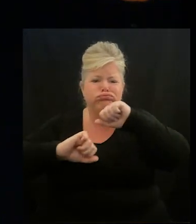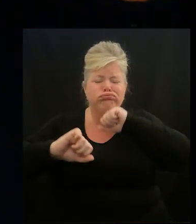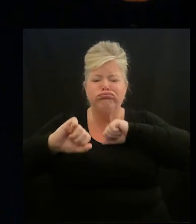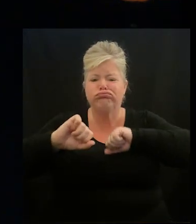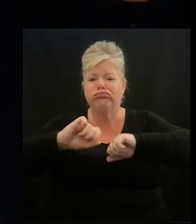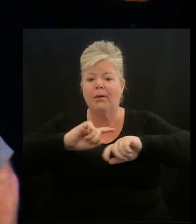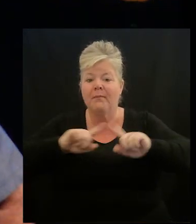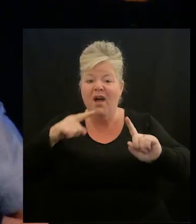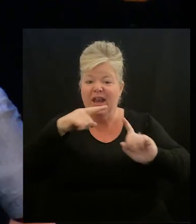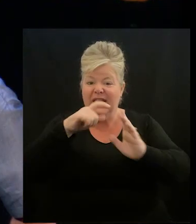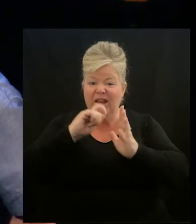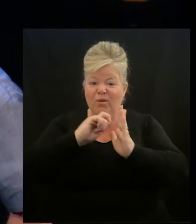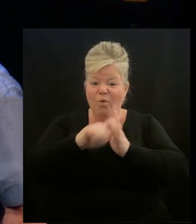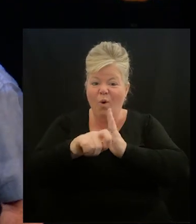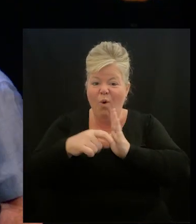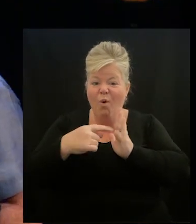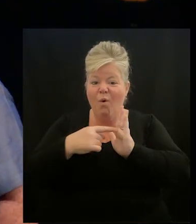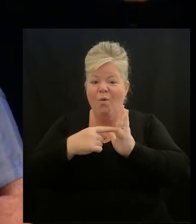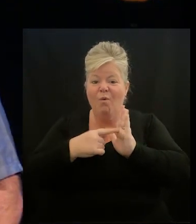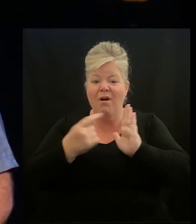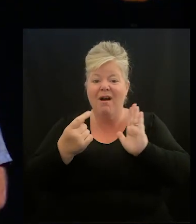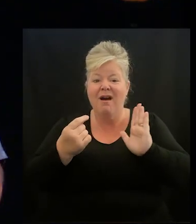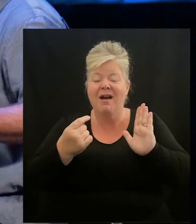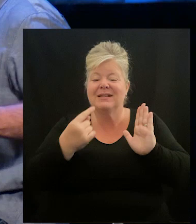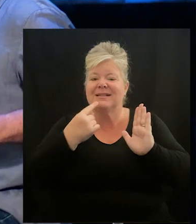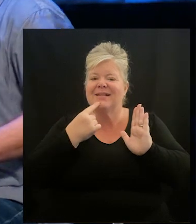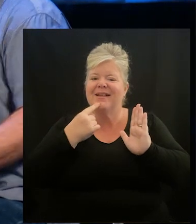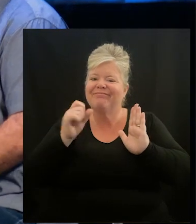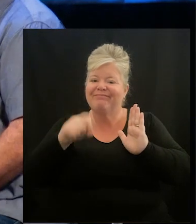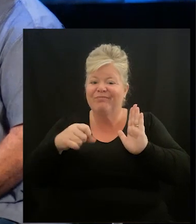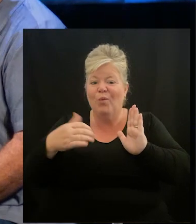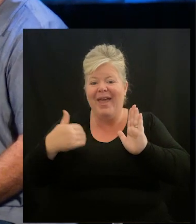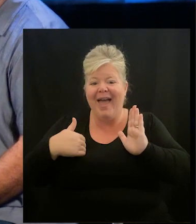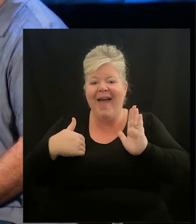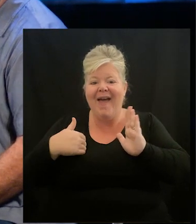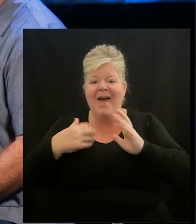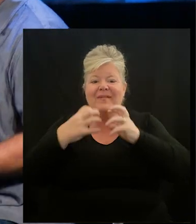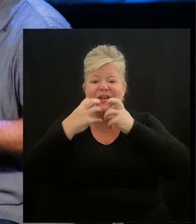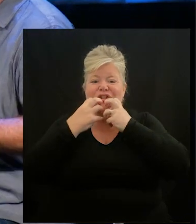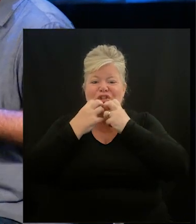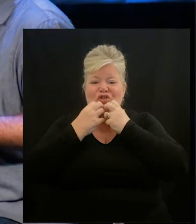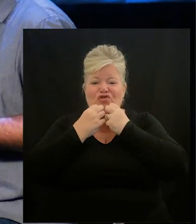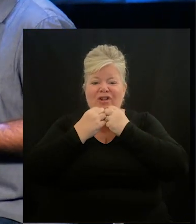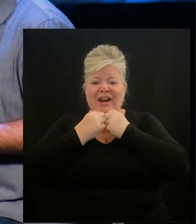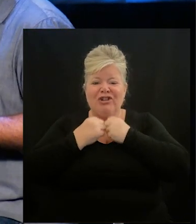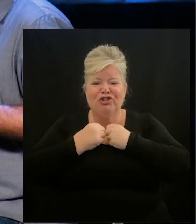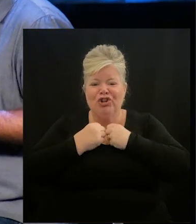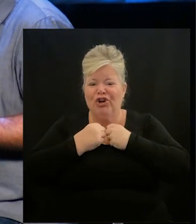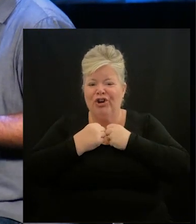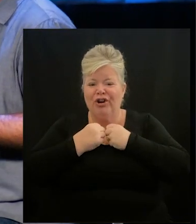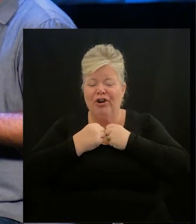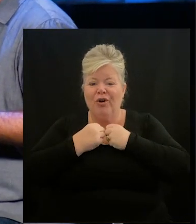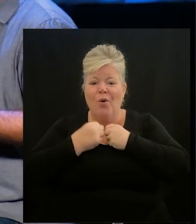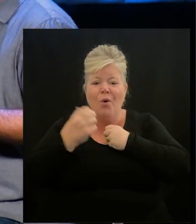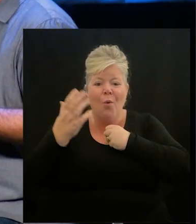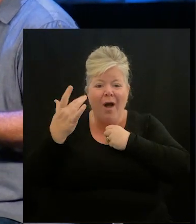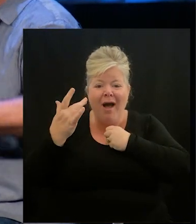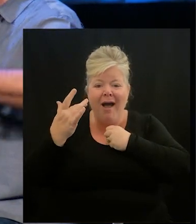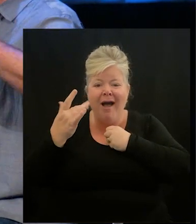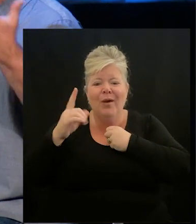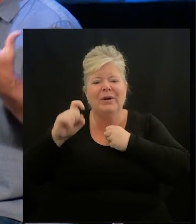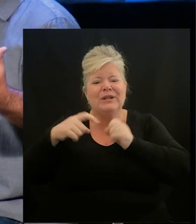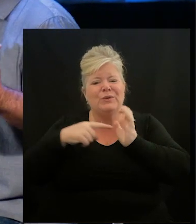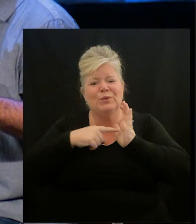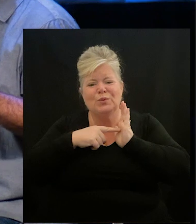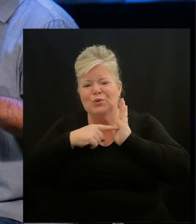this in 2 Corinthians chapter 4. He said, "We have this treasure in jars of clay to show that